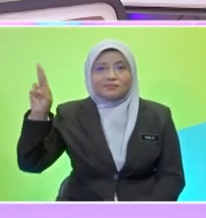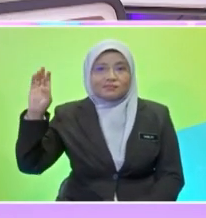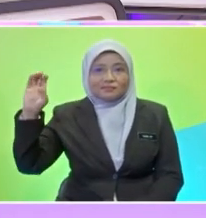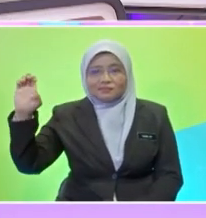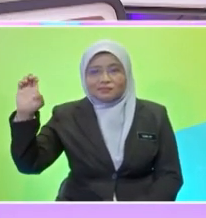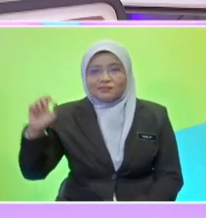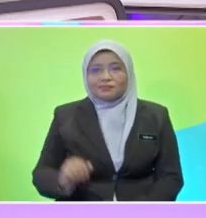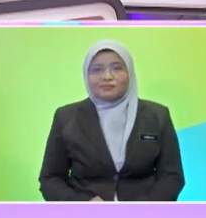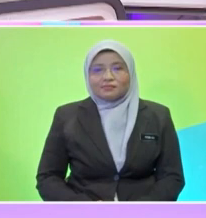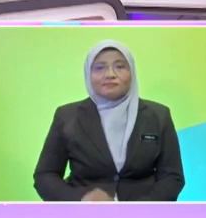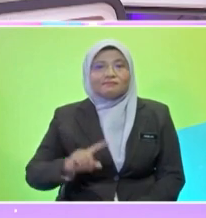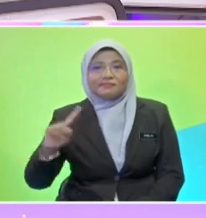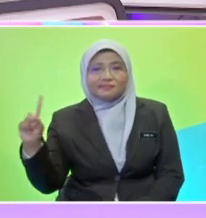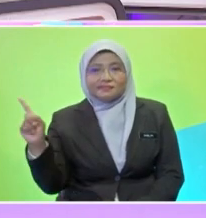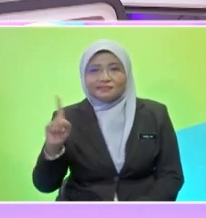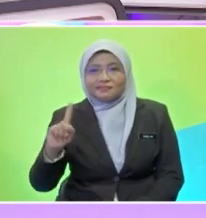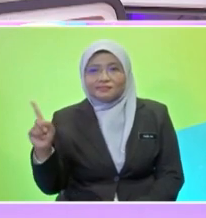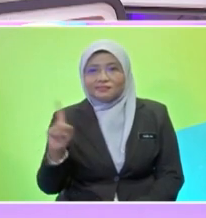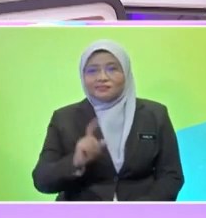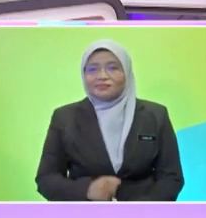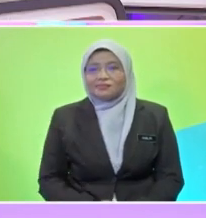Okay, 10 seconds. And